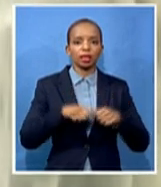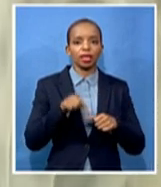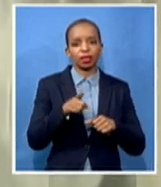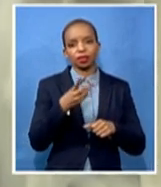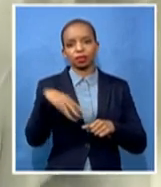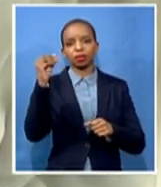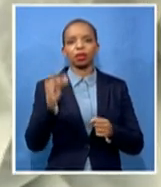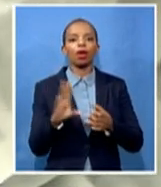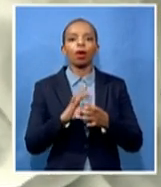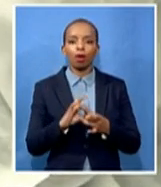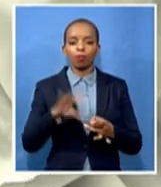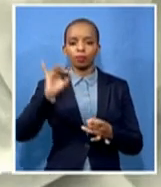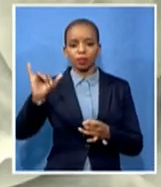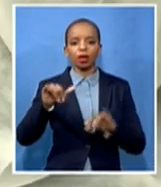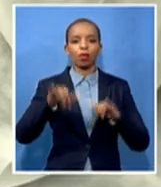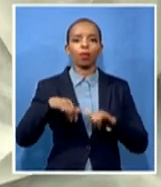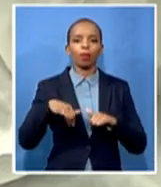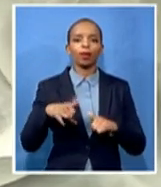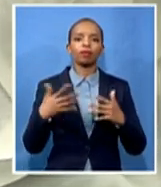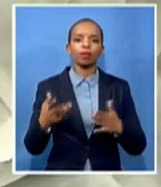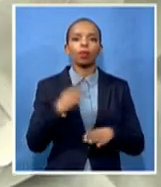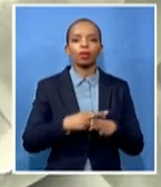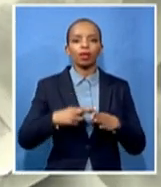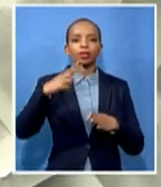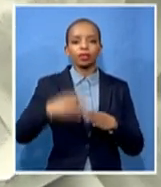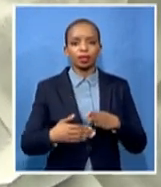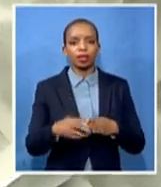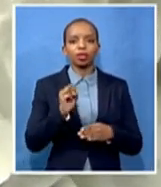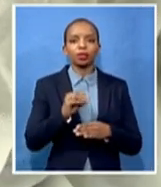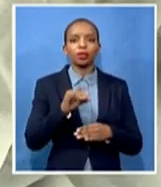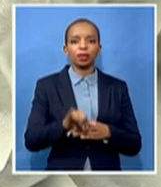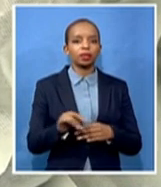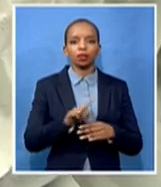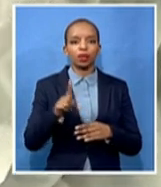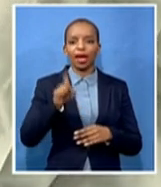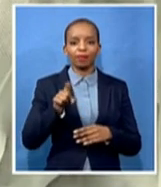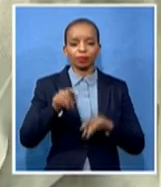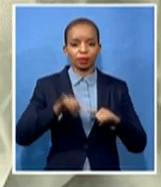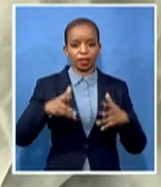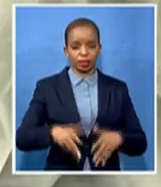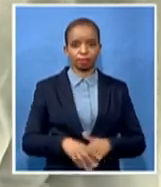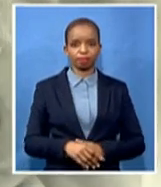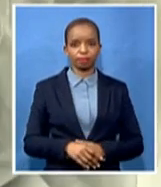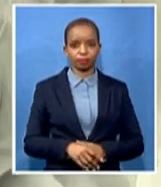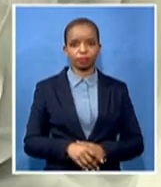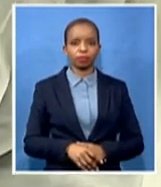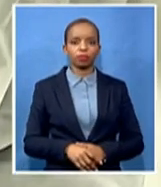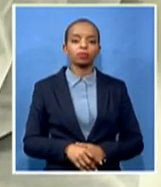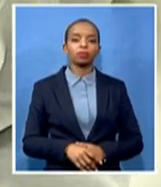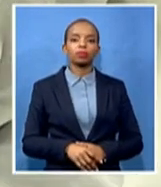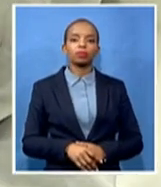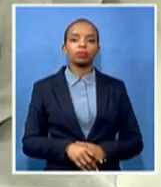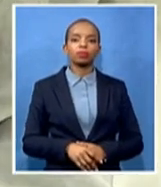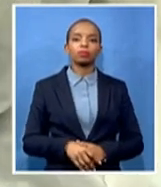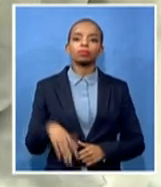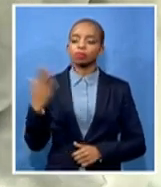don't have to stay here. Yeah. And ma'am, this must be, thank you so much for allowing us to speak to